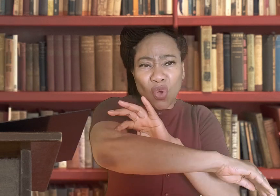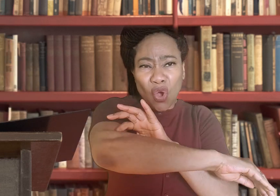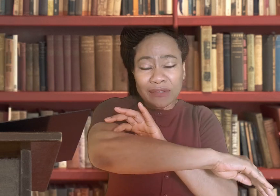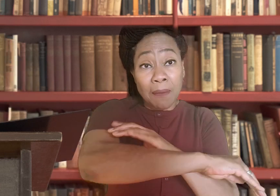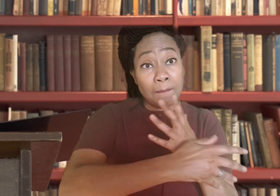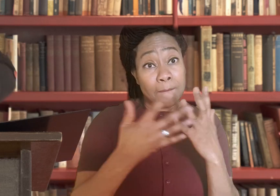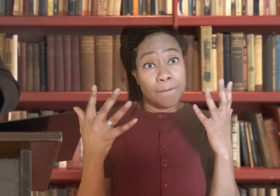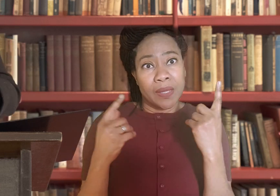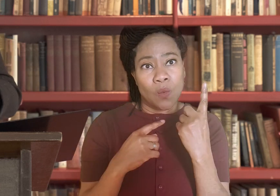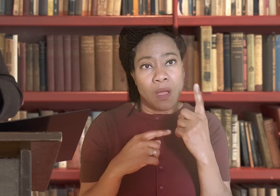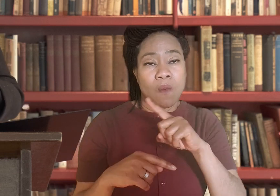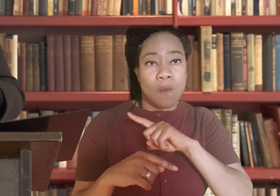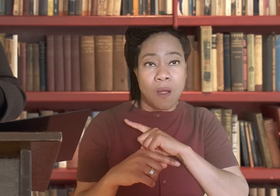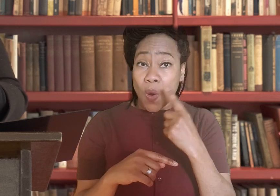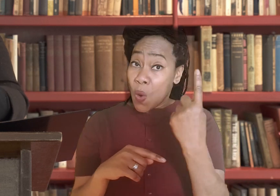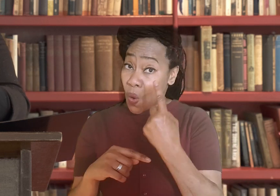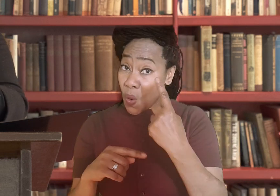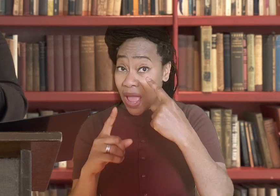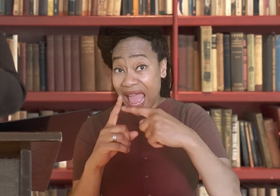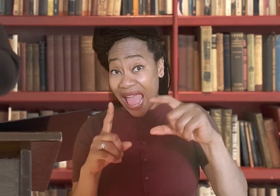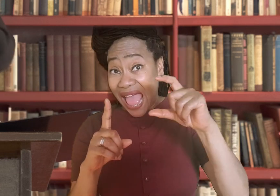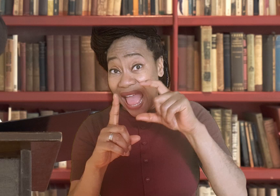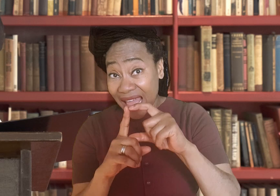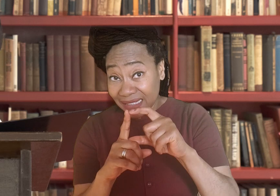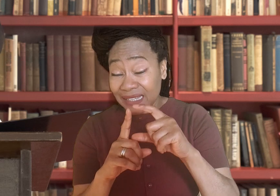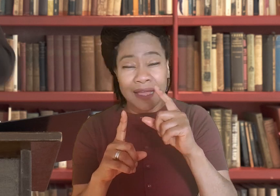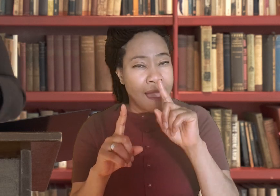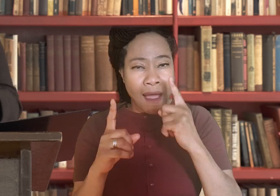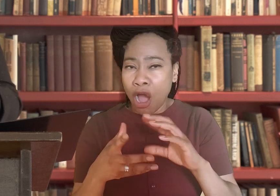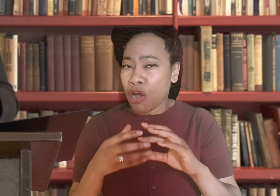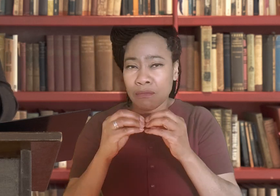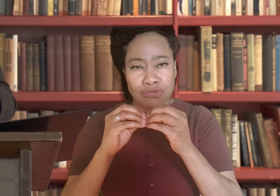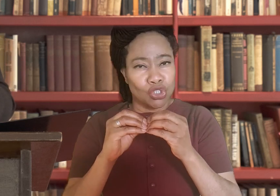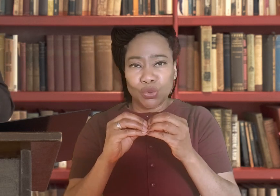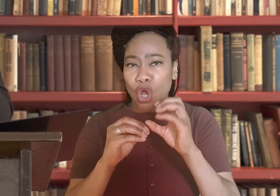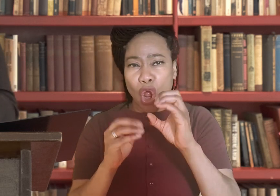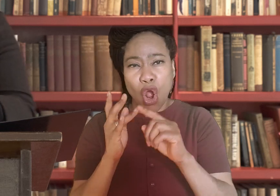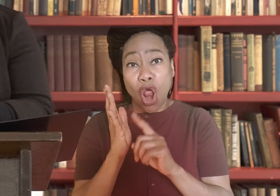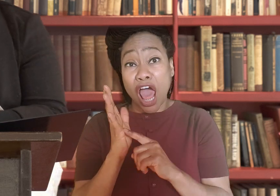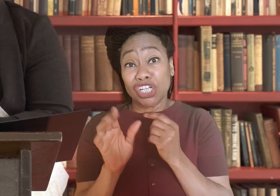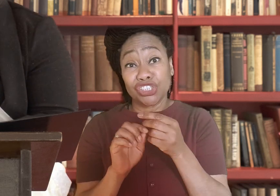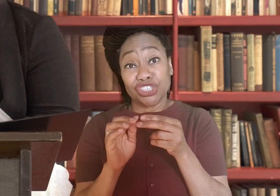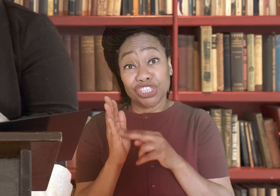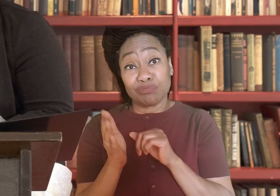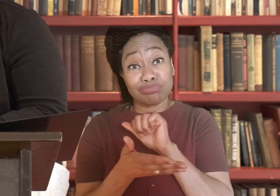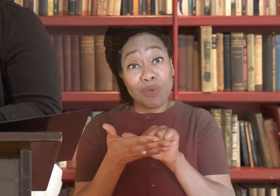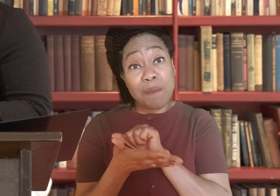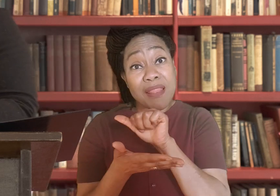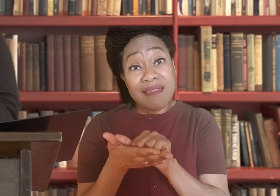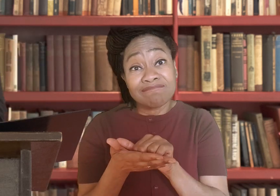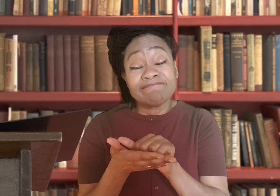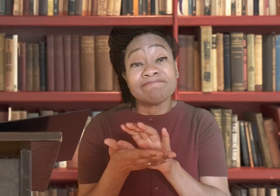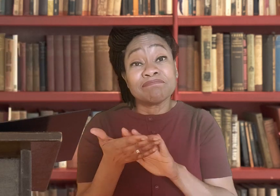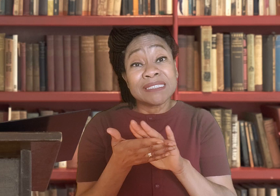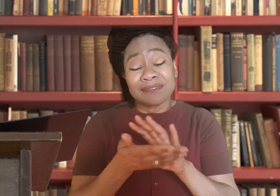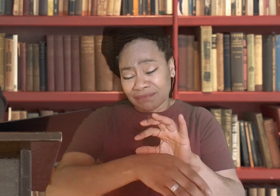big one. People with EDS can't produce collagen properly, so that means that my ligaments are too flimsy to